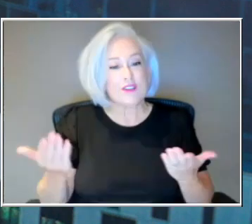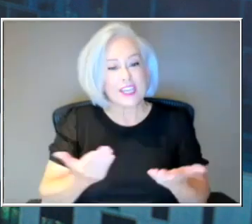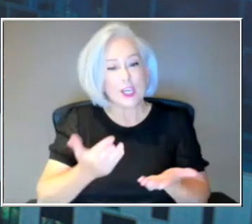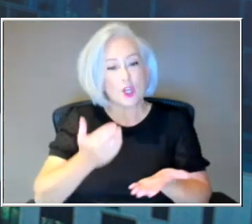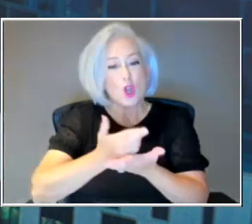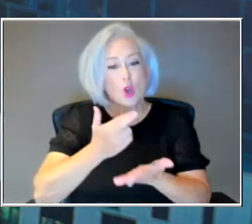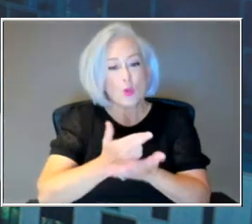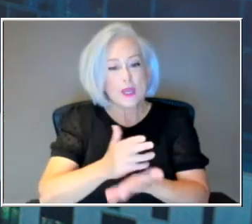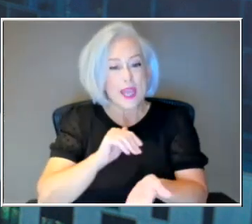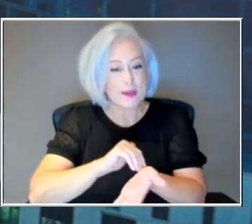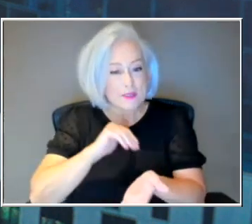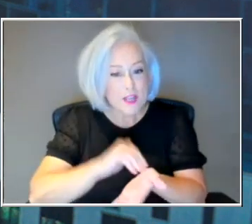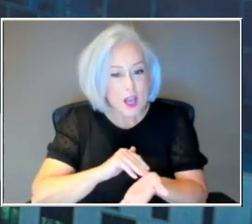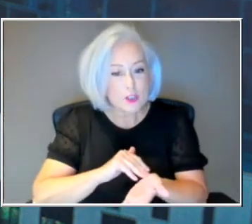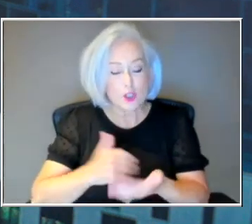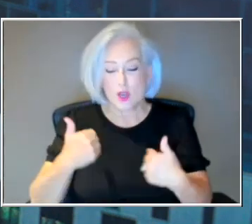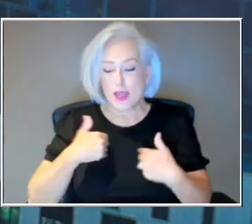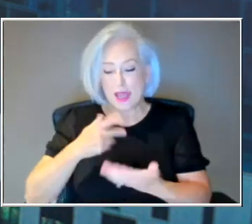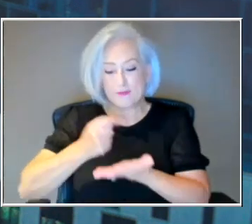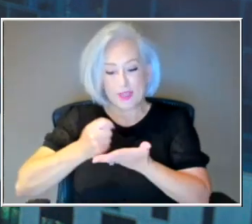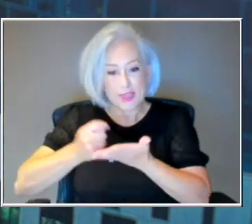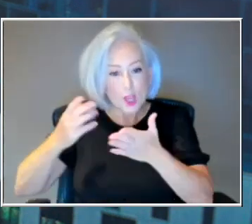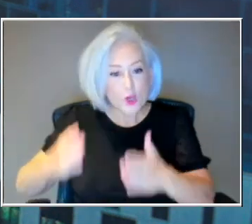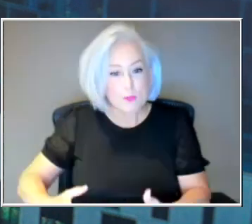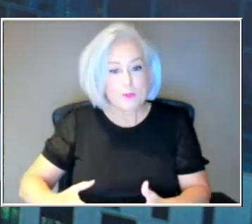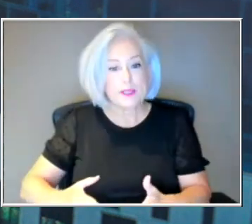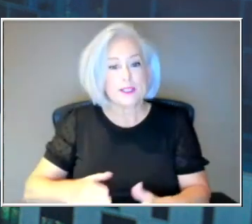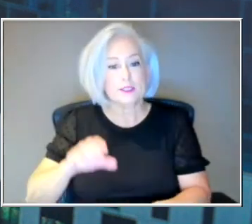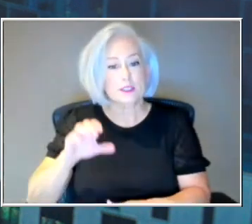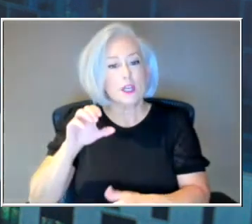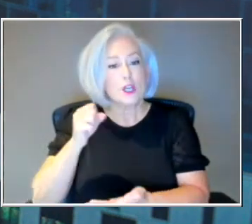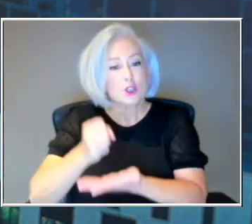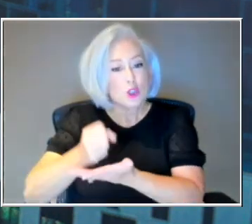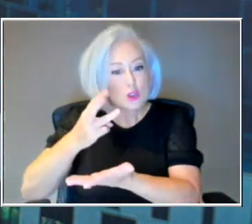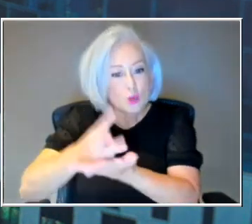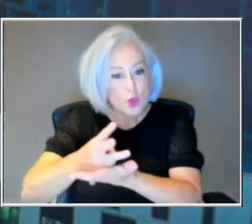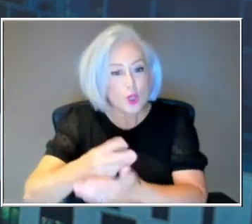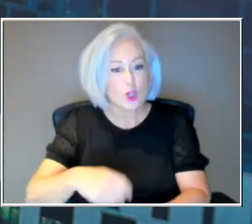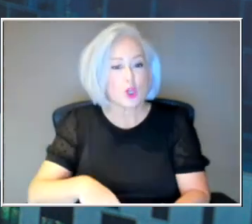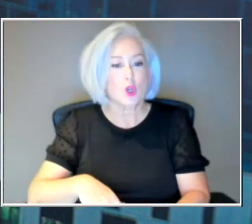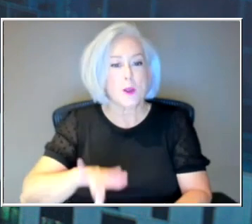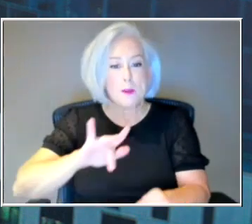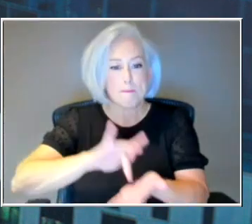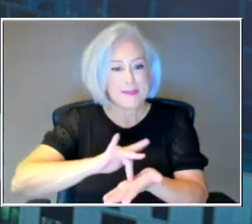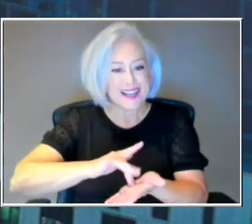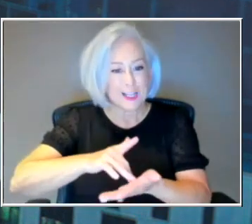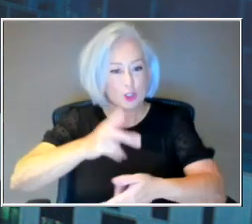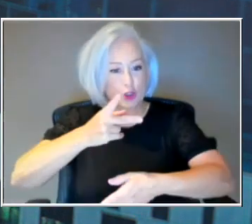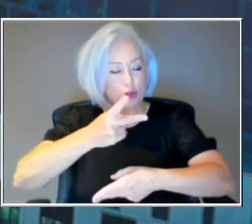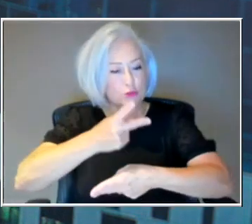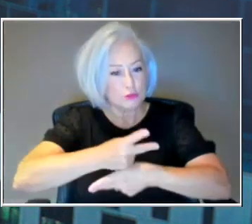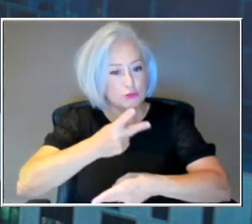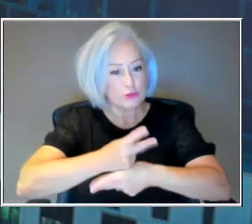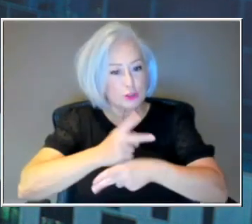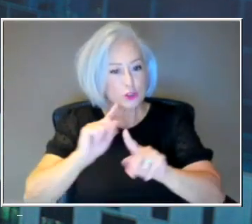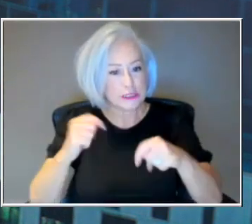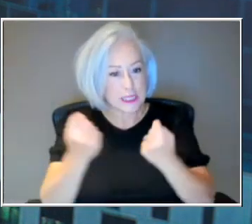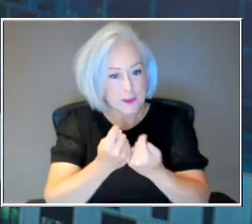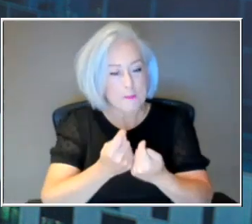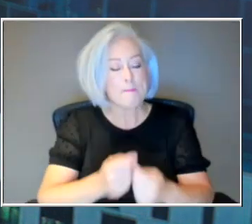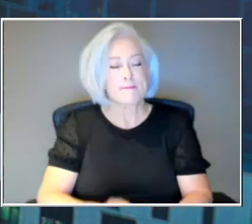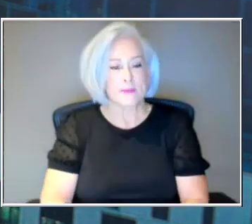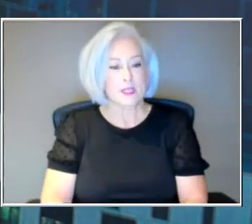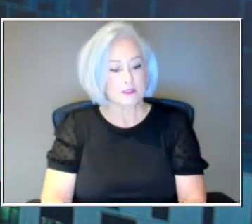our therapists, our social workers, our acute medical treating teams. But it's difficult.